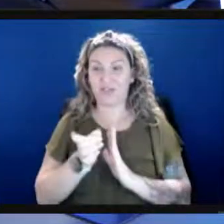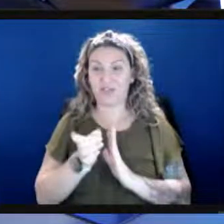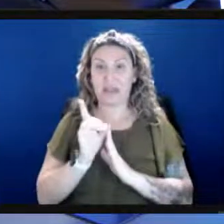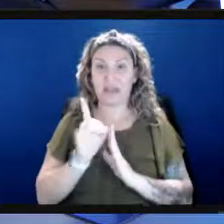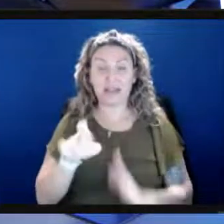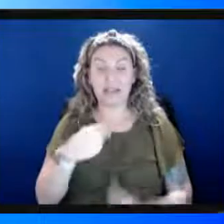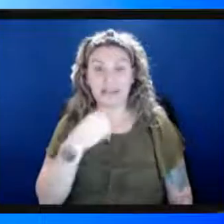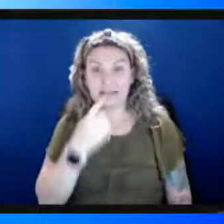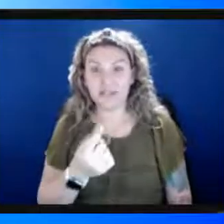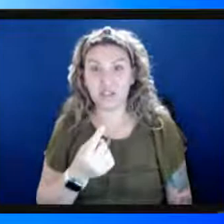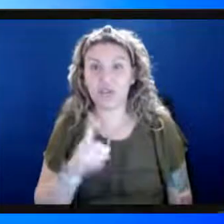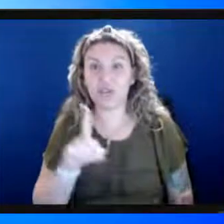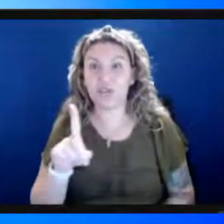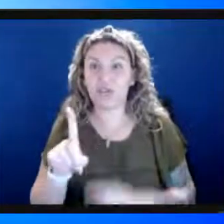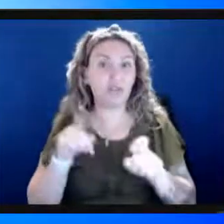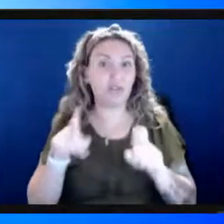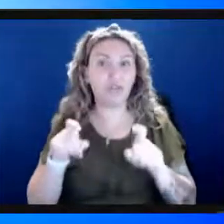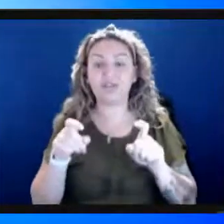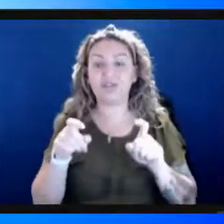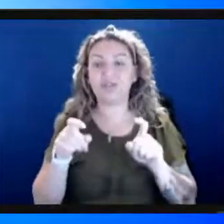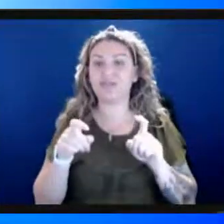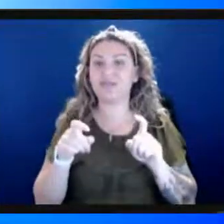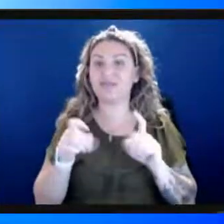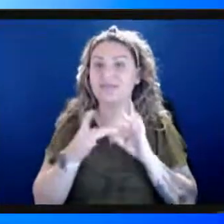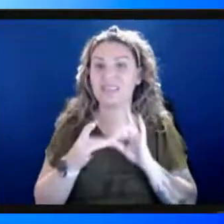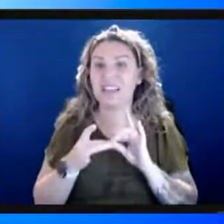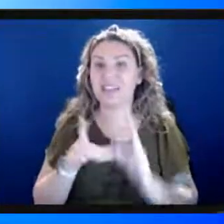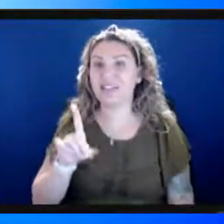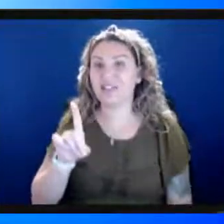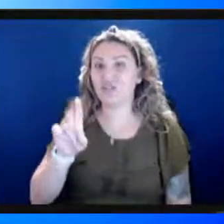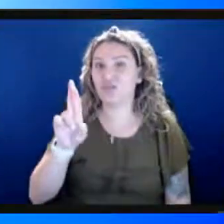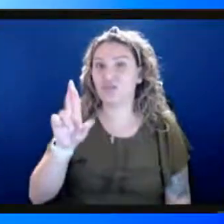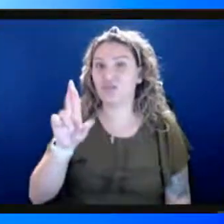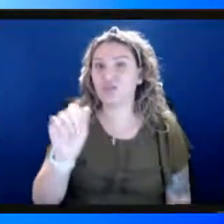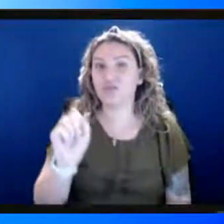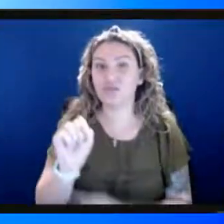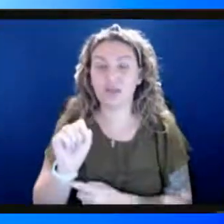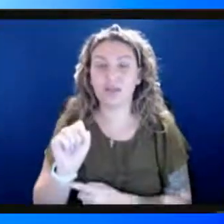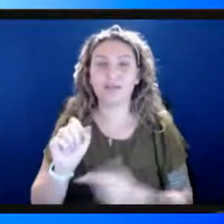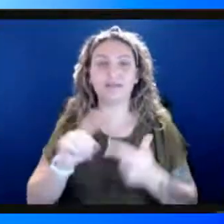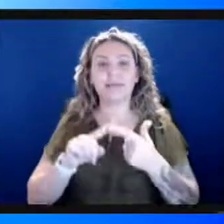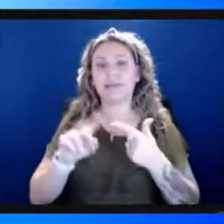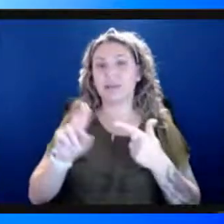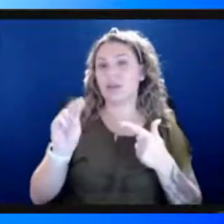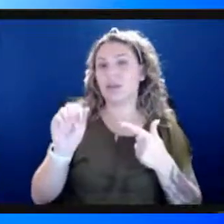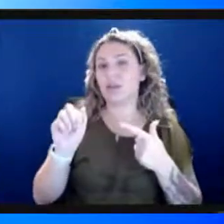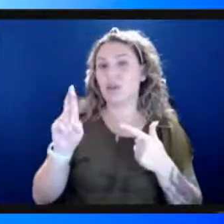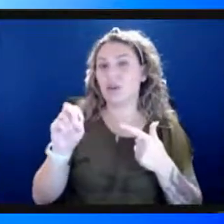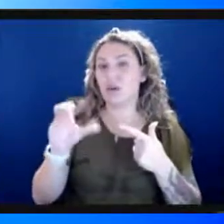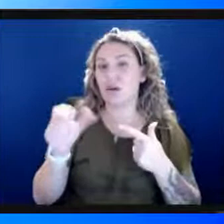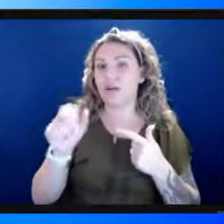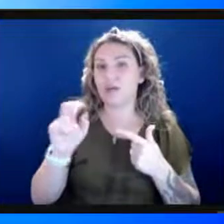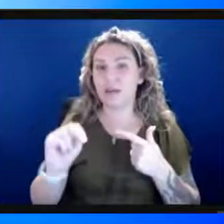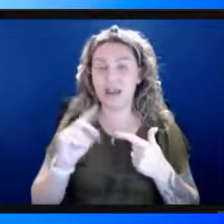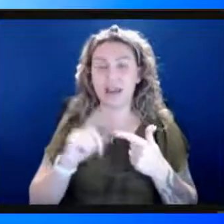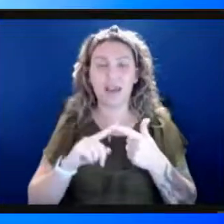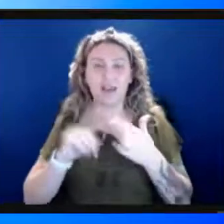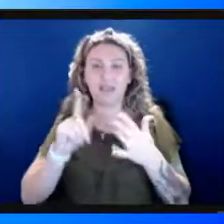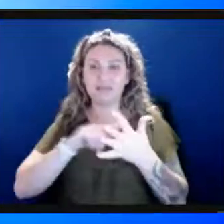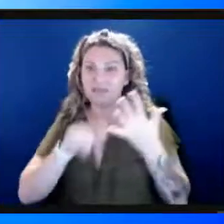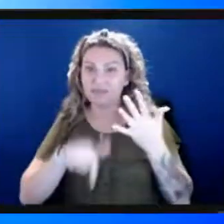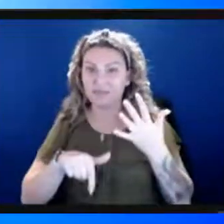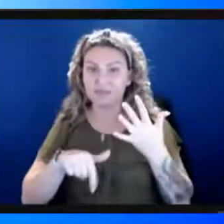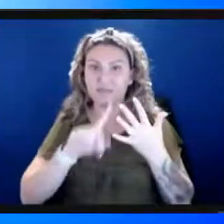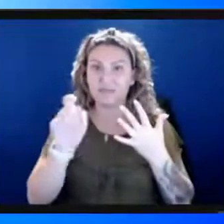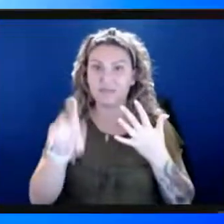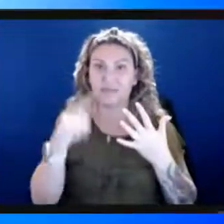the questions about drugs, I've got a lot of questions about Narcan, and several questions for Sergeant Bakina